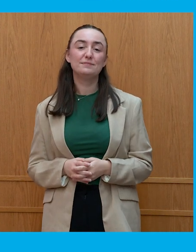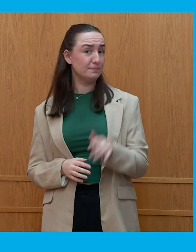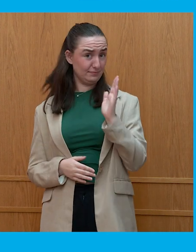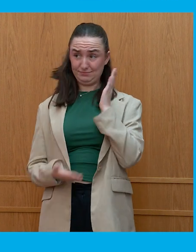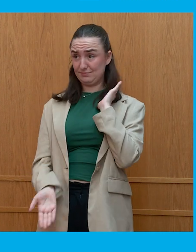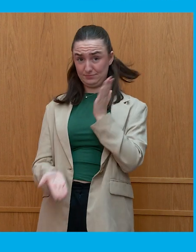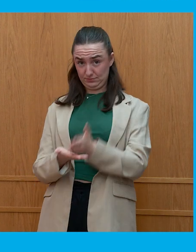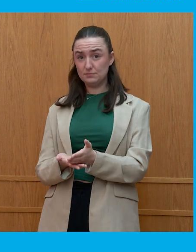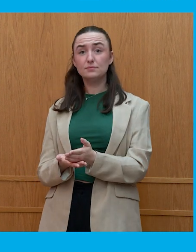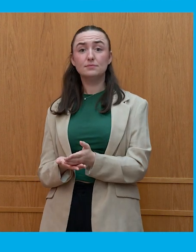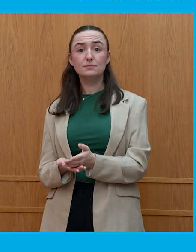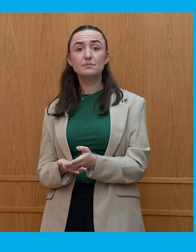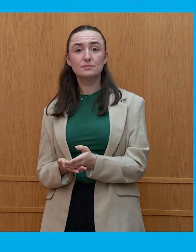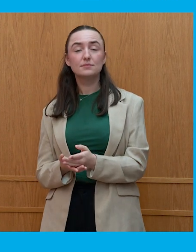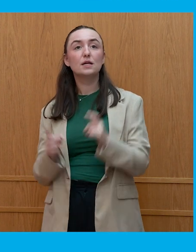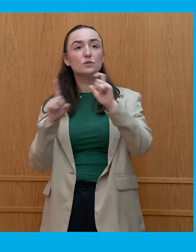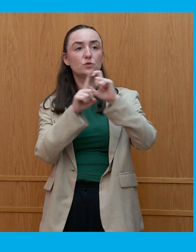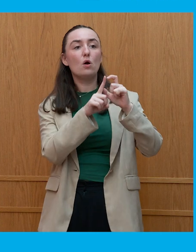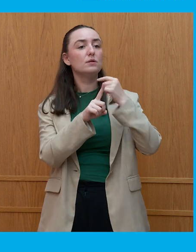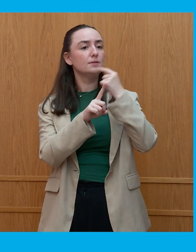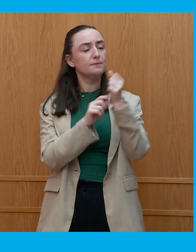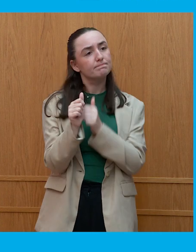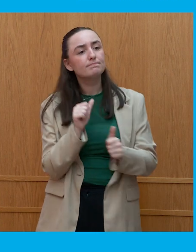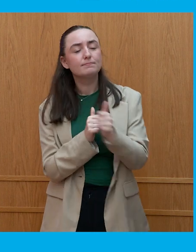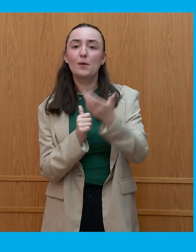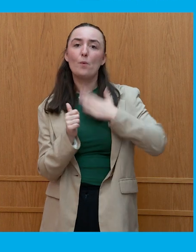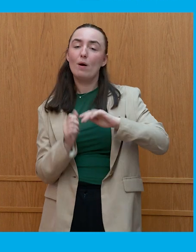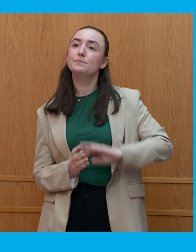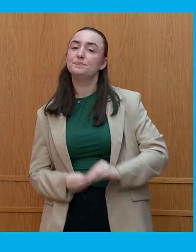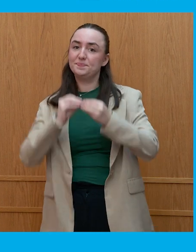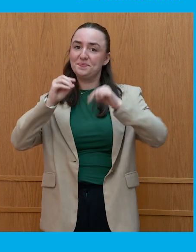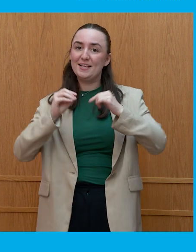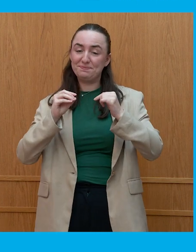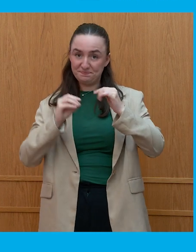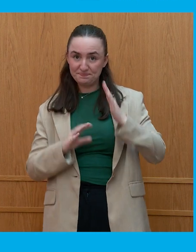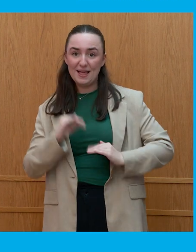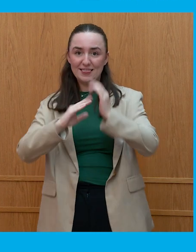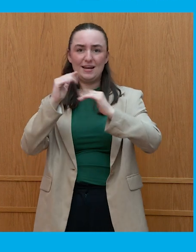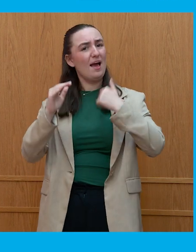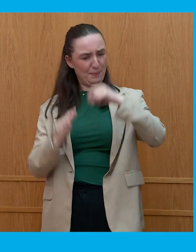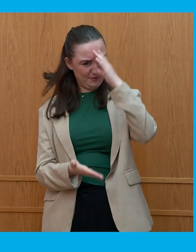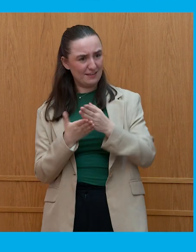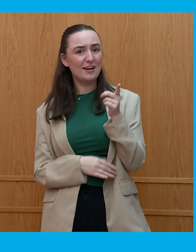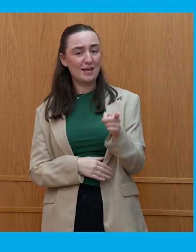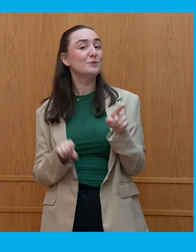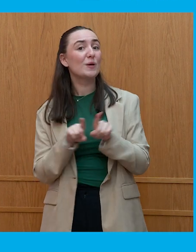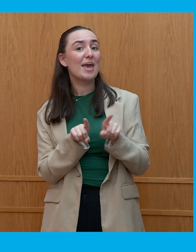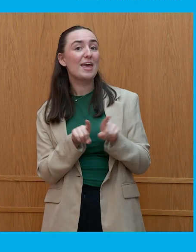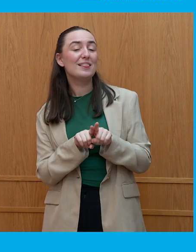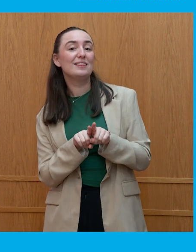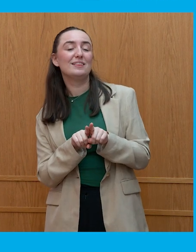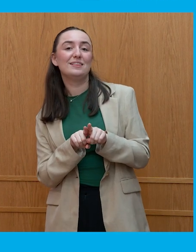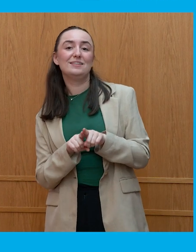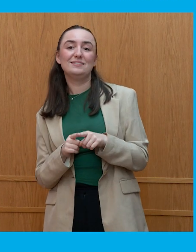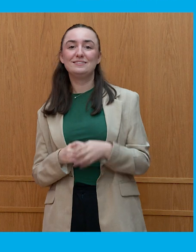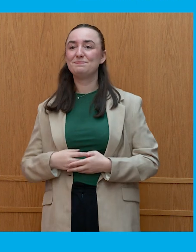absolutely believed in it at the time, and it was very exciting to be part of a lot of discussions, some of which I frankly didn't understand because you were way over my